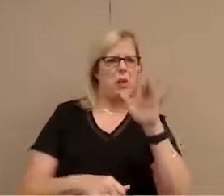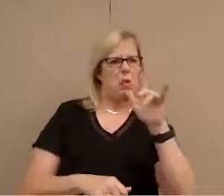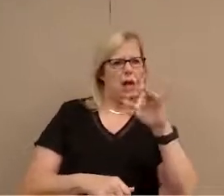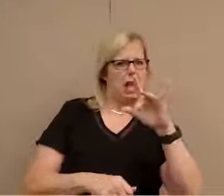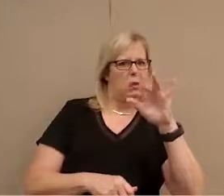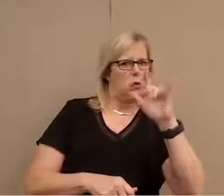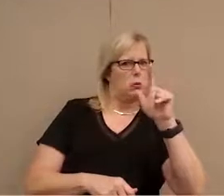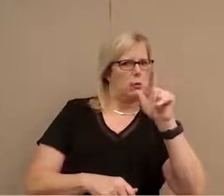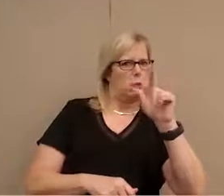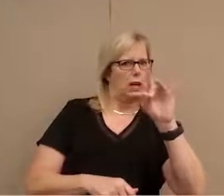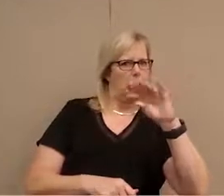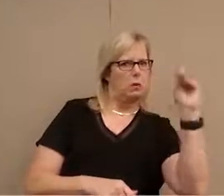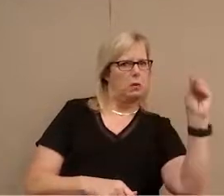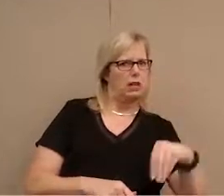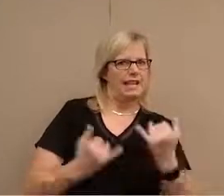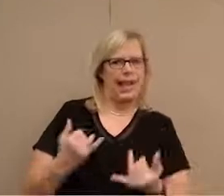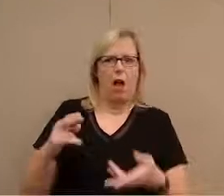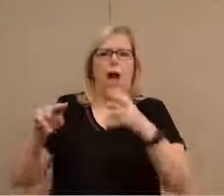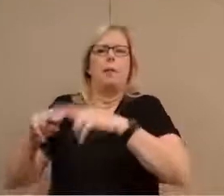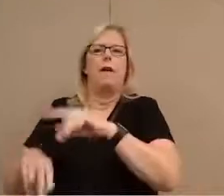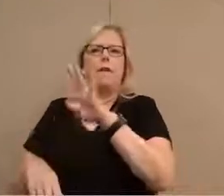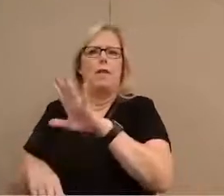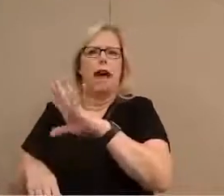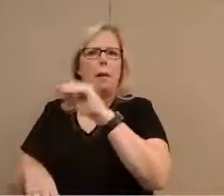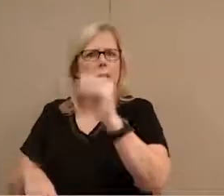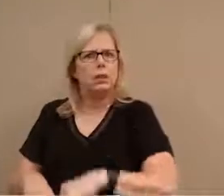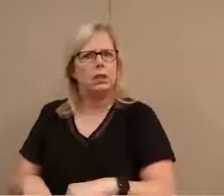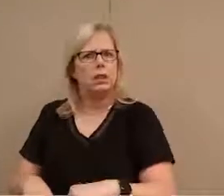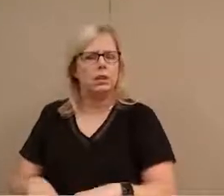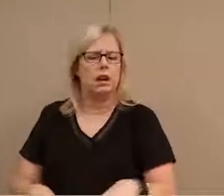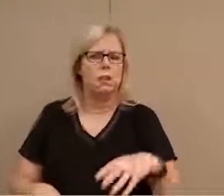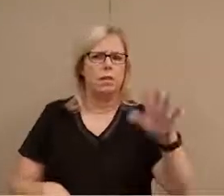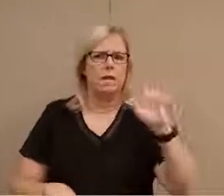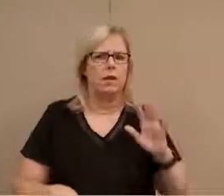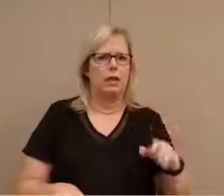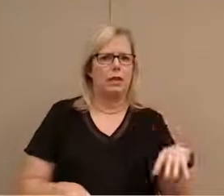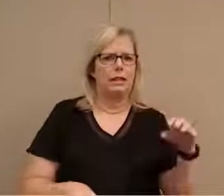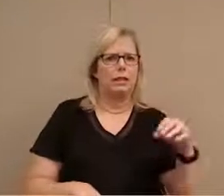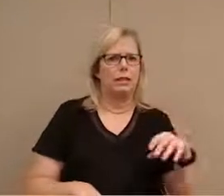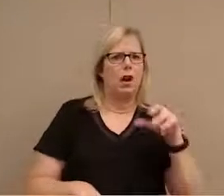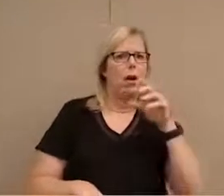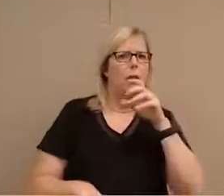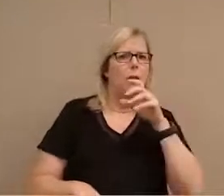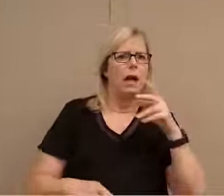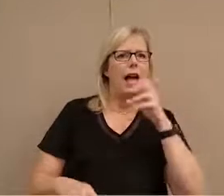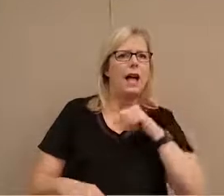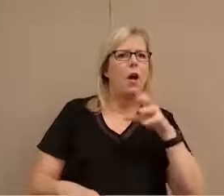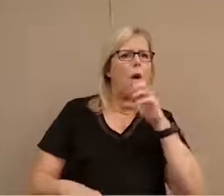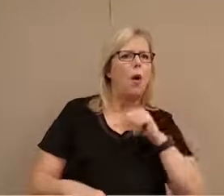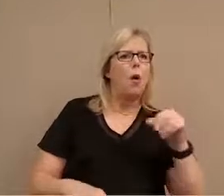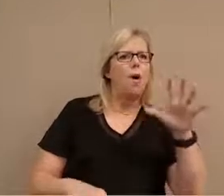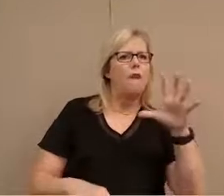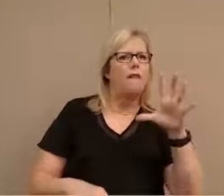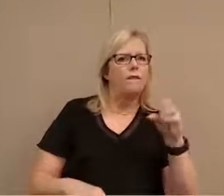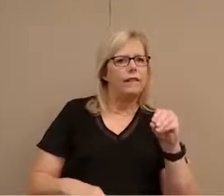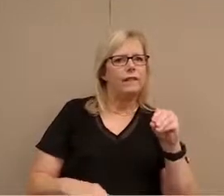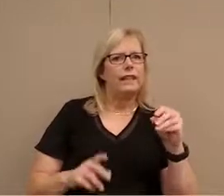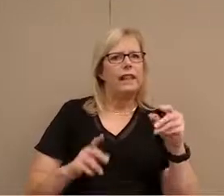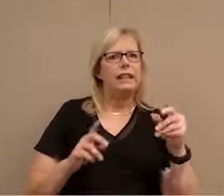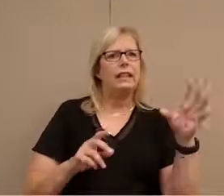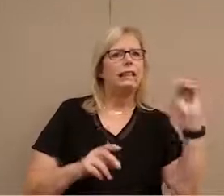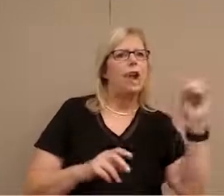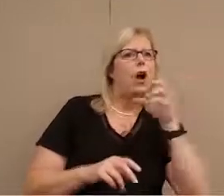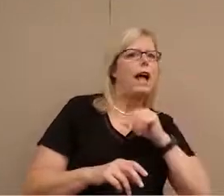28%, and now it's 45%. So between 0 to 50 years old, we are seeing close to 70%